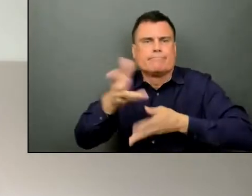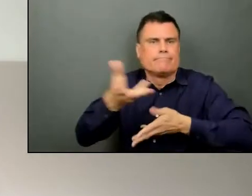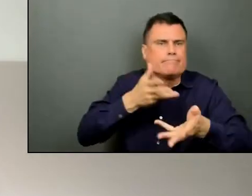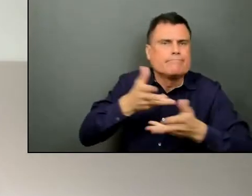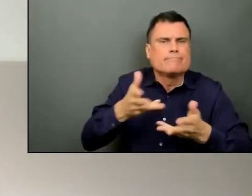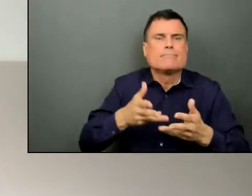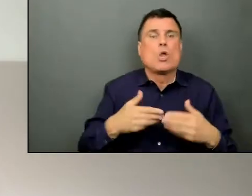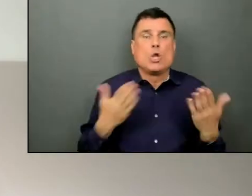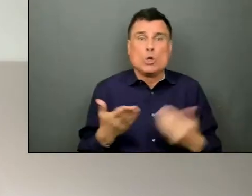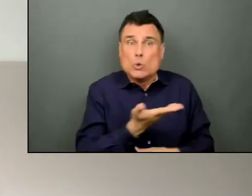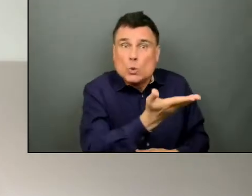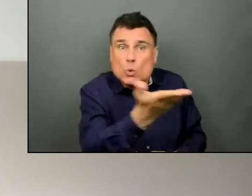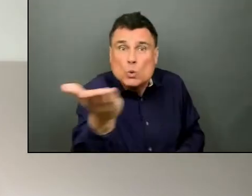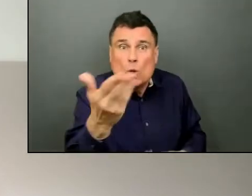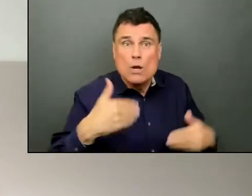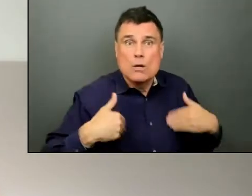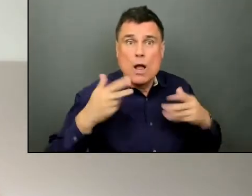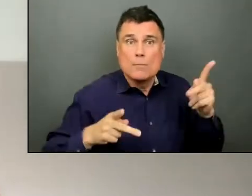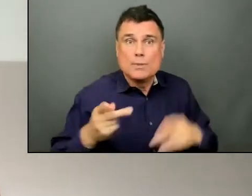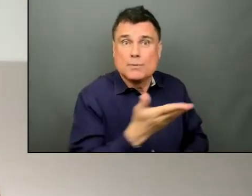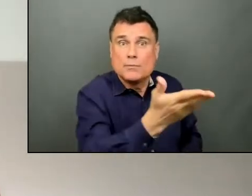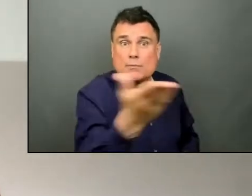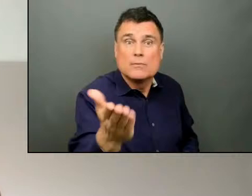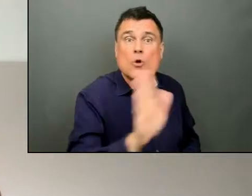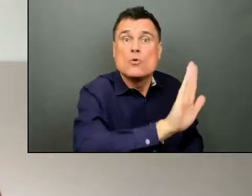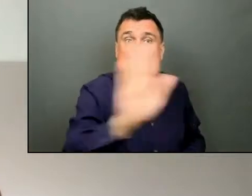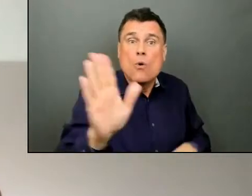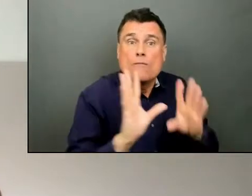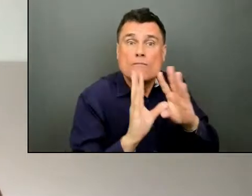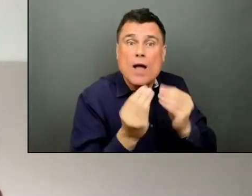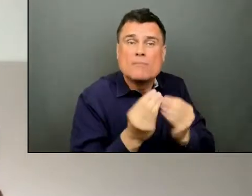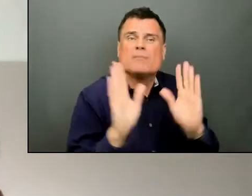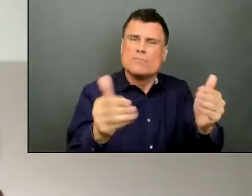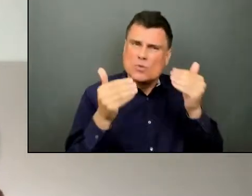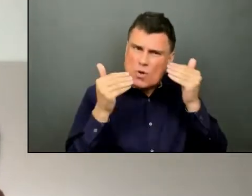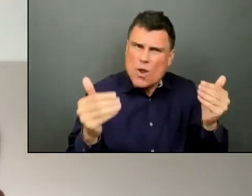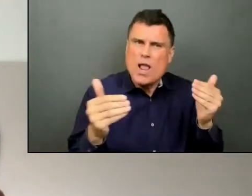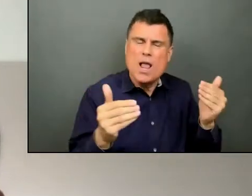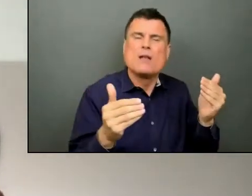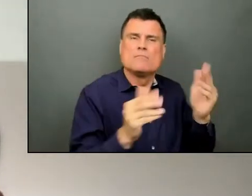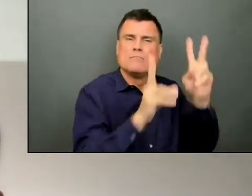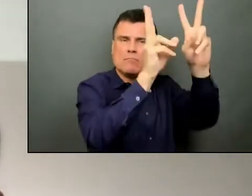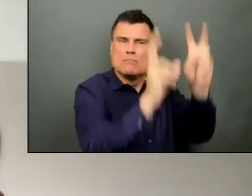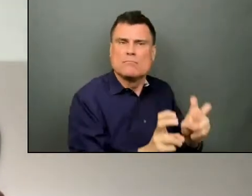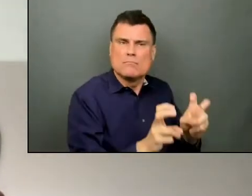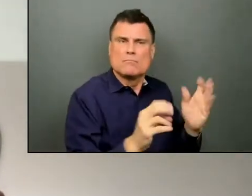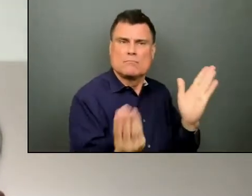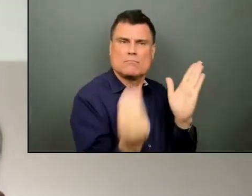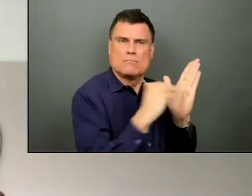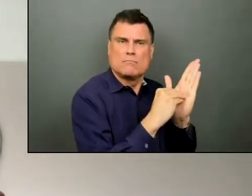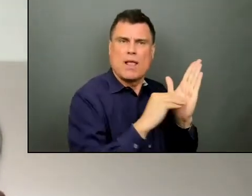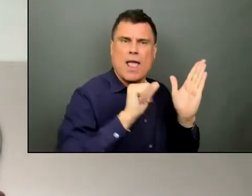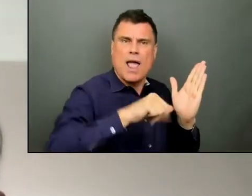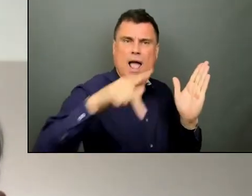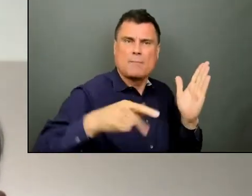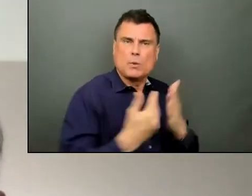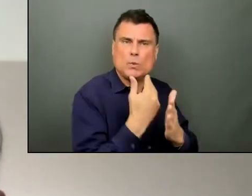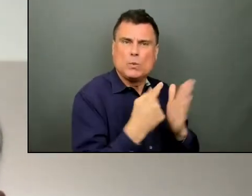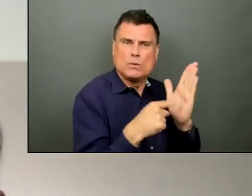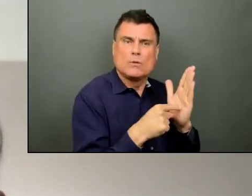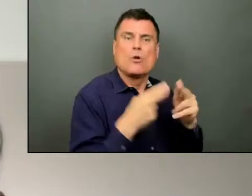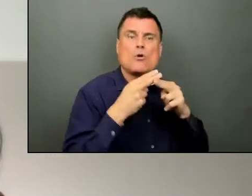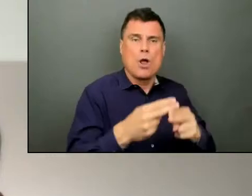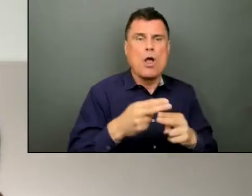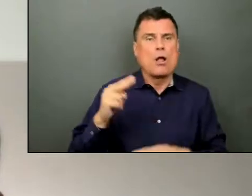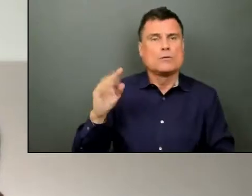today and to check out the services that we offer in the hopes that we are able to help young people in the